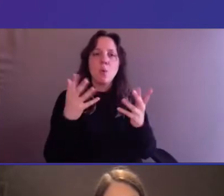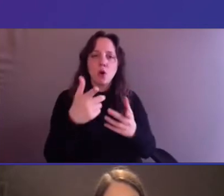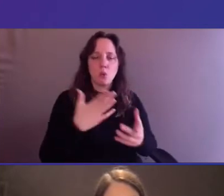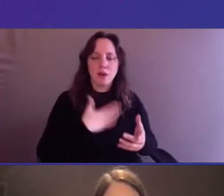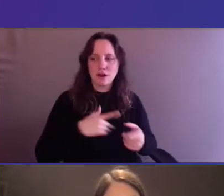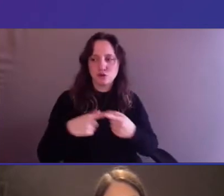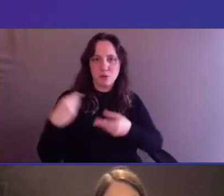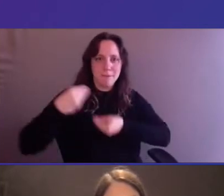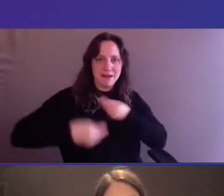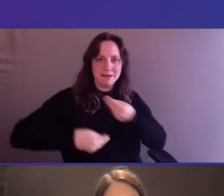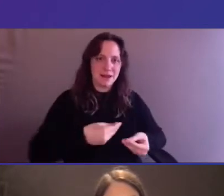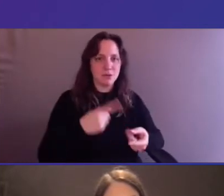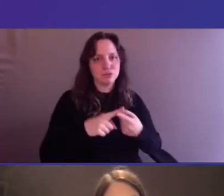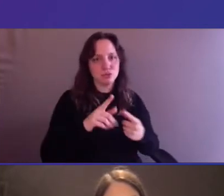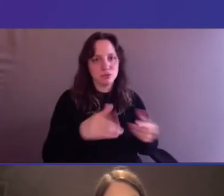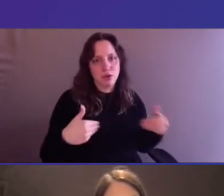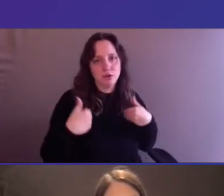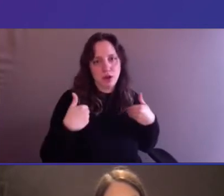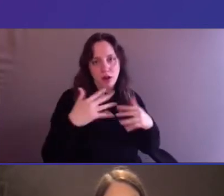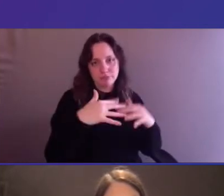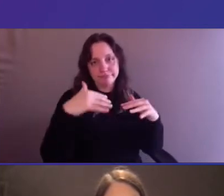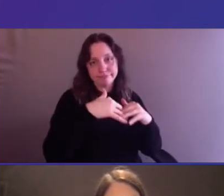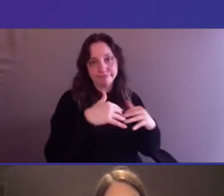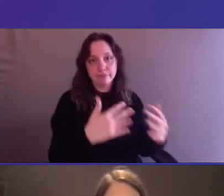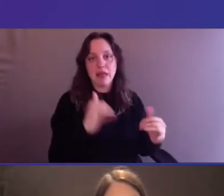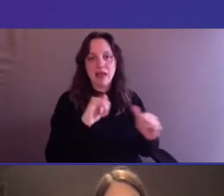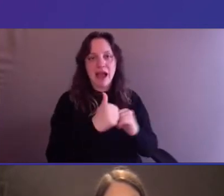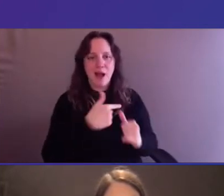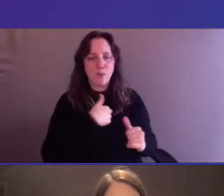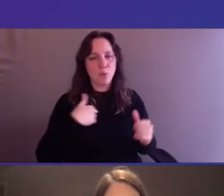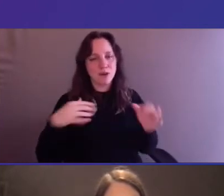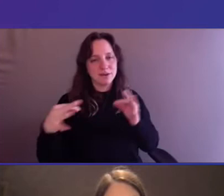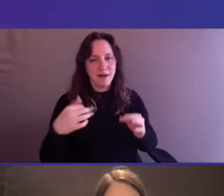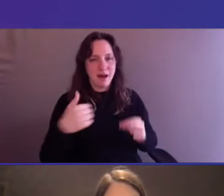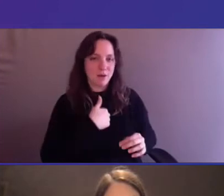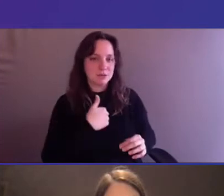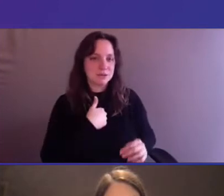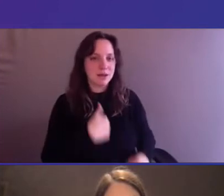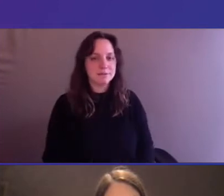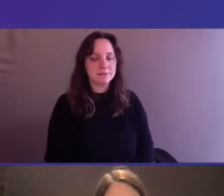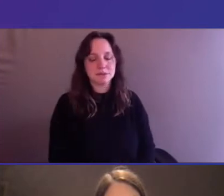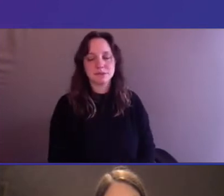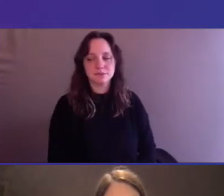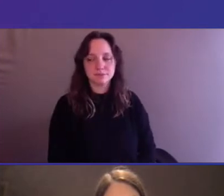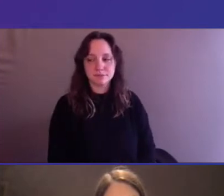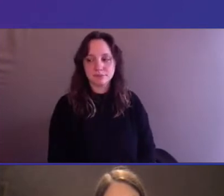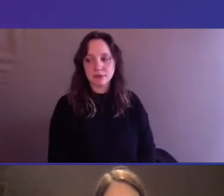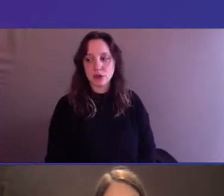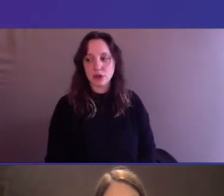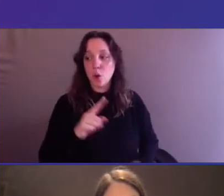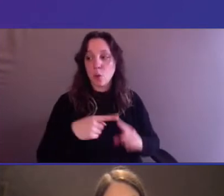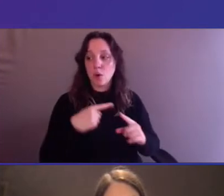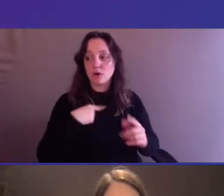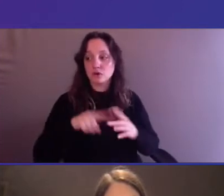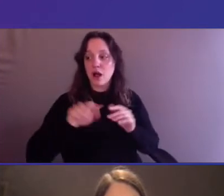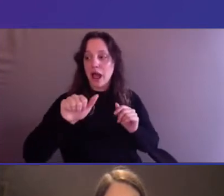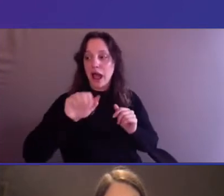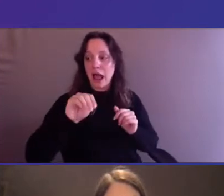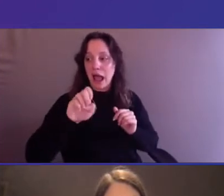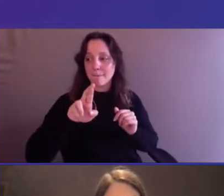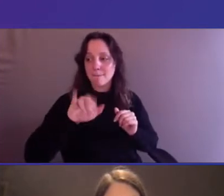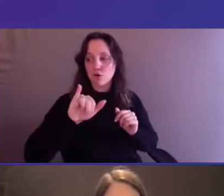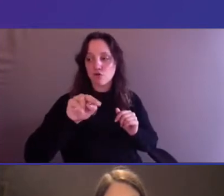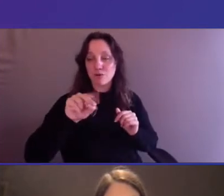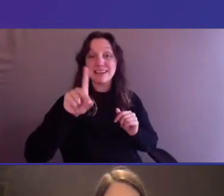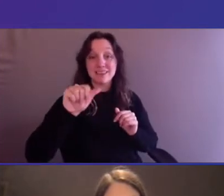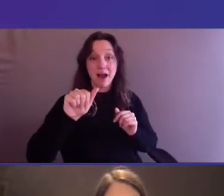of those traditional values is what we define ourselves by. So when we started AMERINDA, we said that it would be,